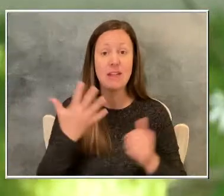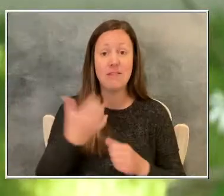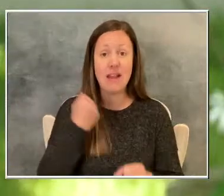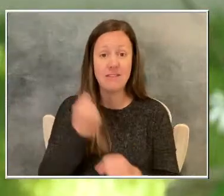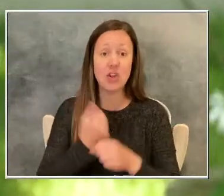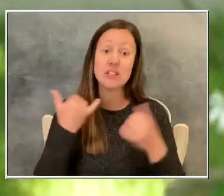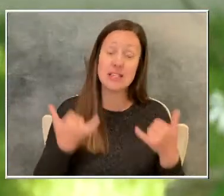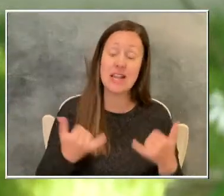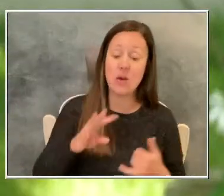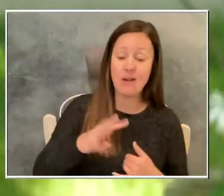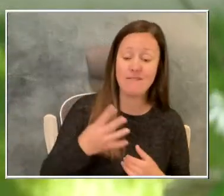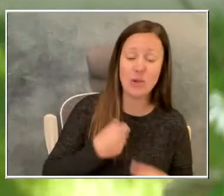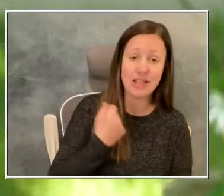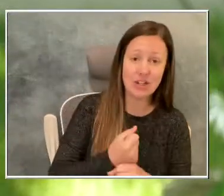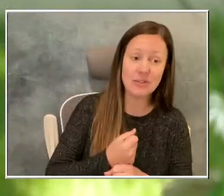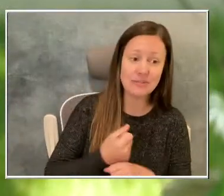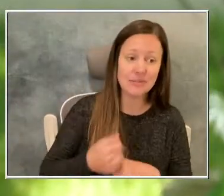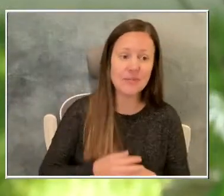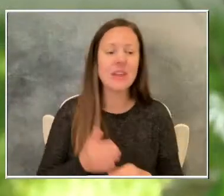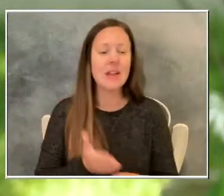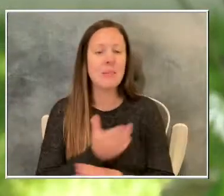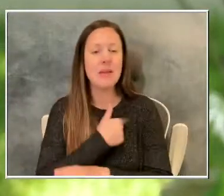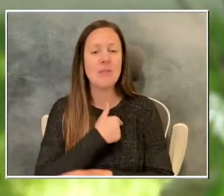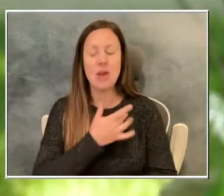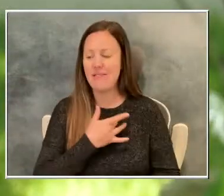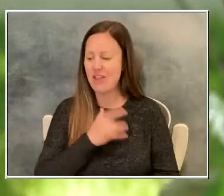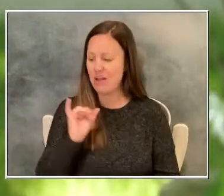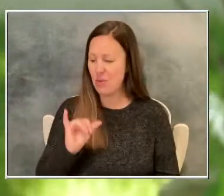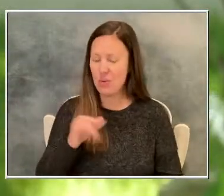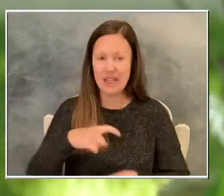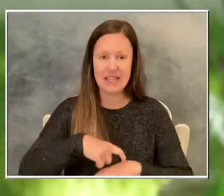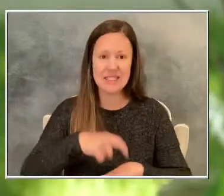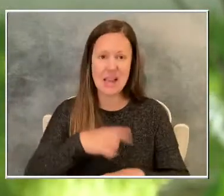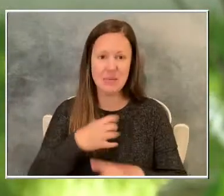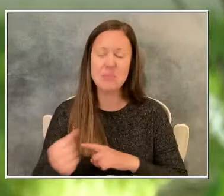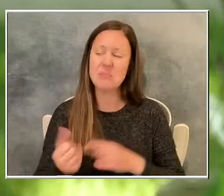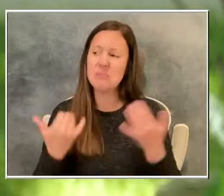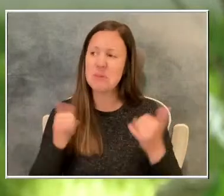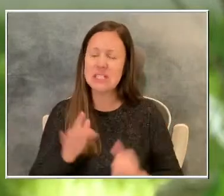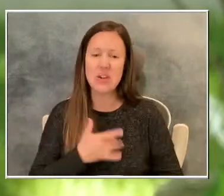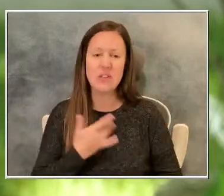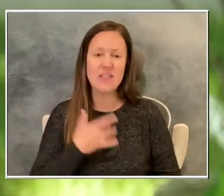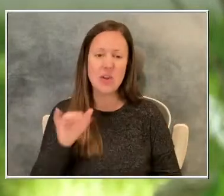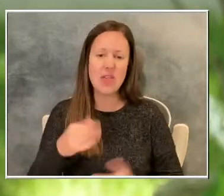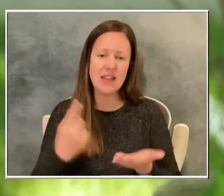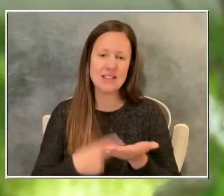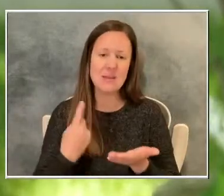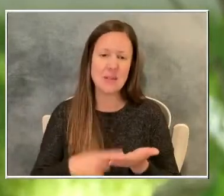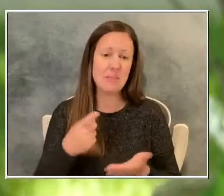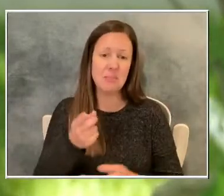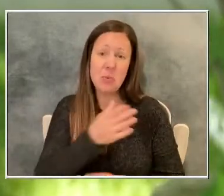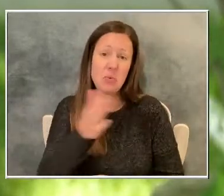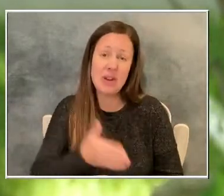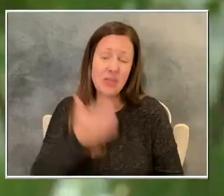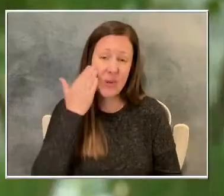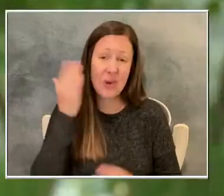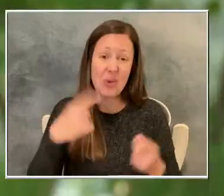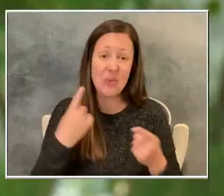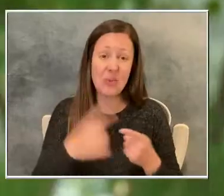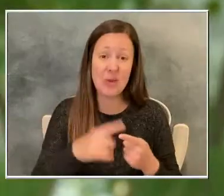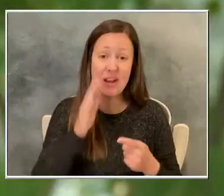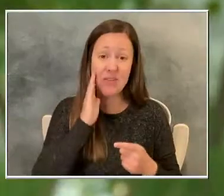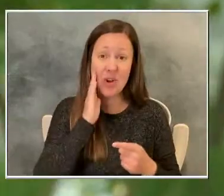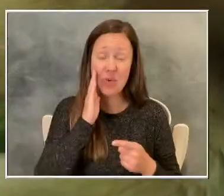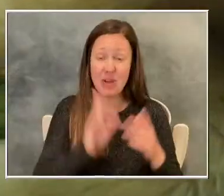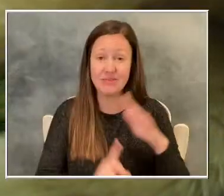Before I felt like it was a ticking time bomb, and I still feel like it's a ticking time bomb because you never know when it's going to come back. But